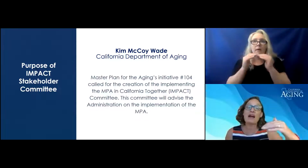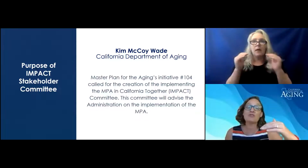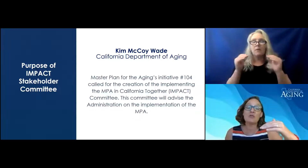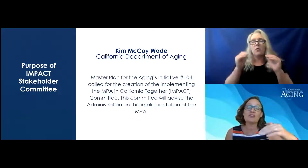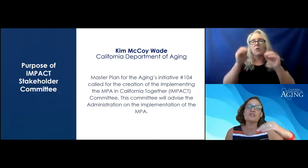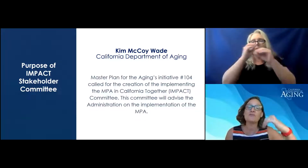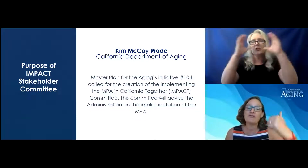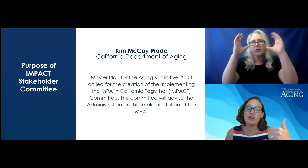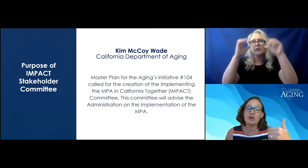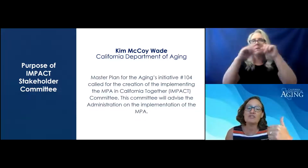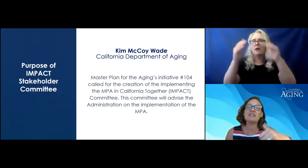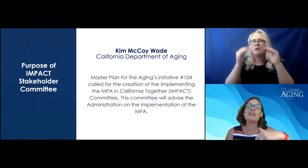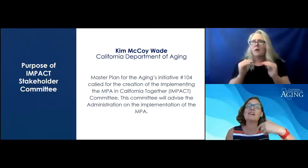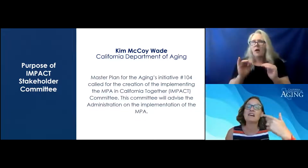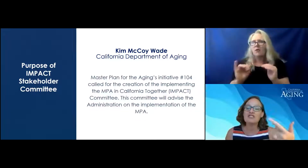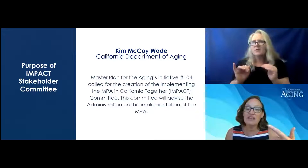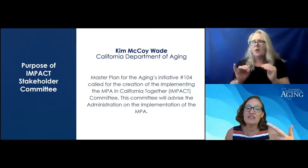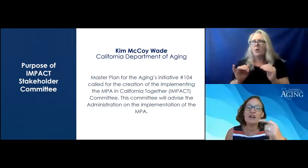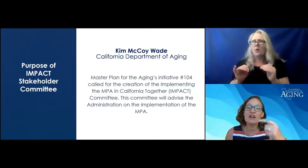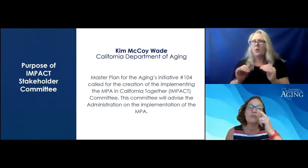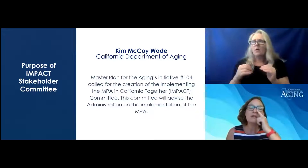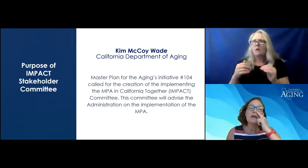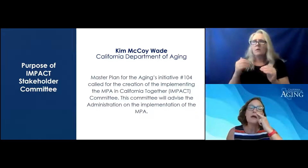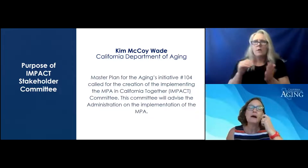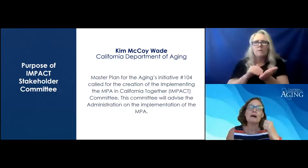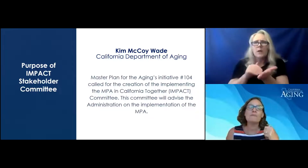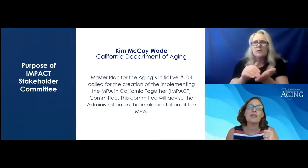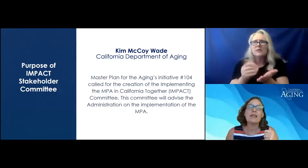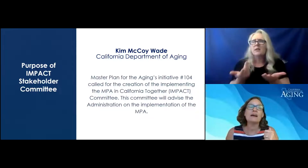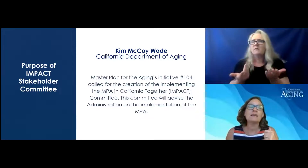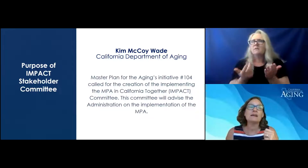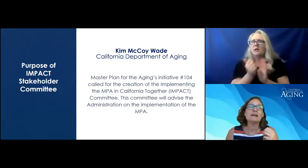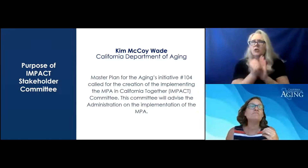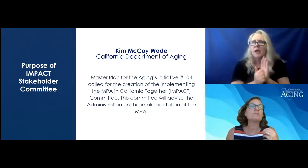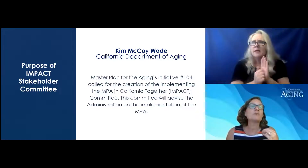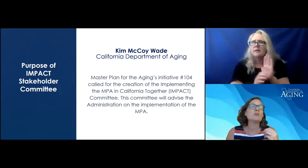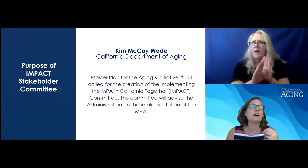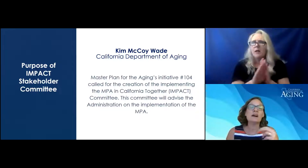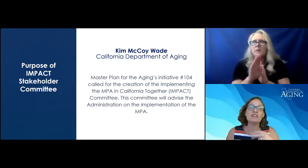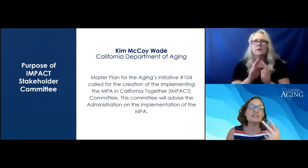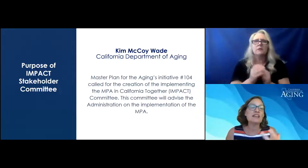those practical questions about frequency, agenda development, and